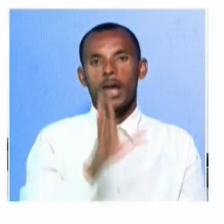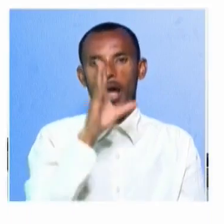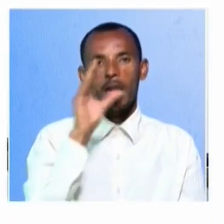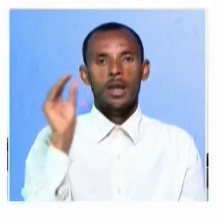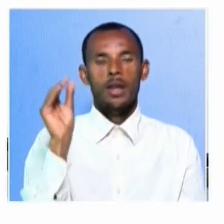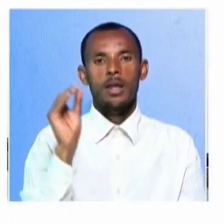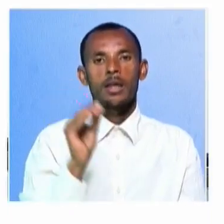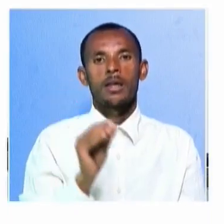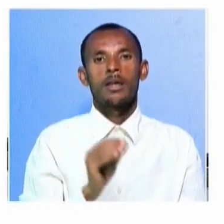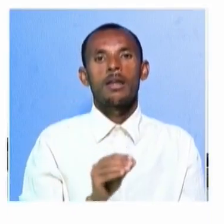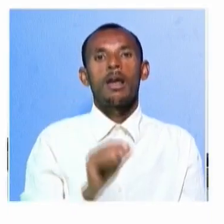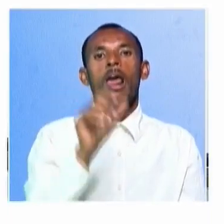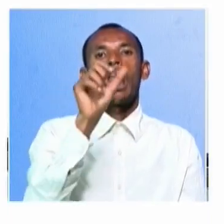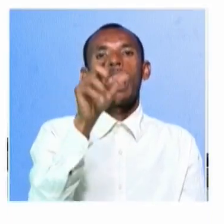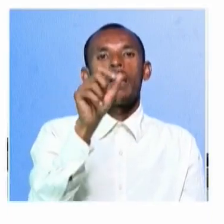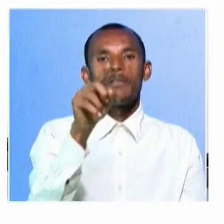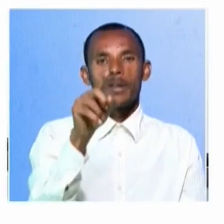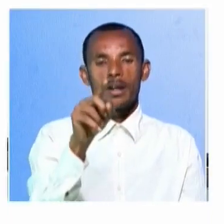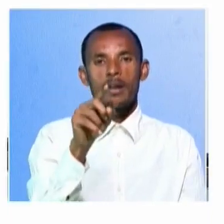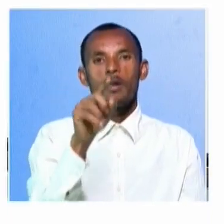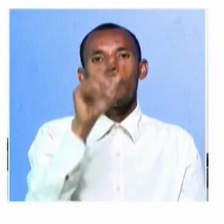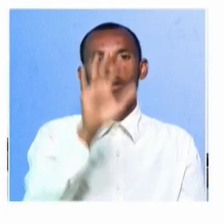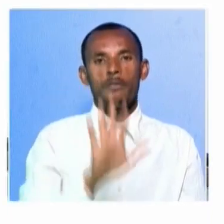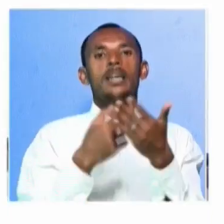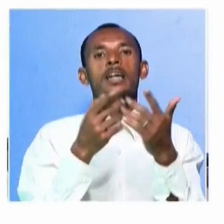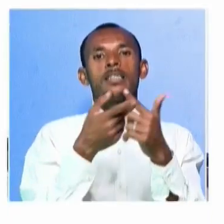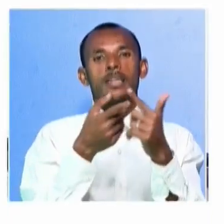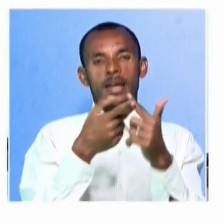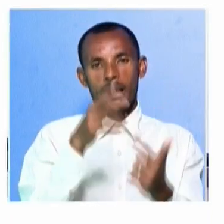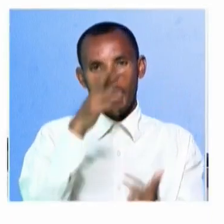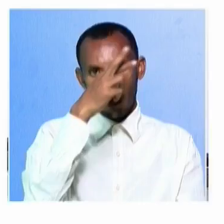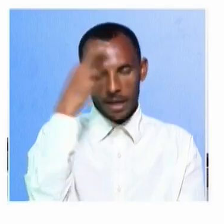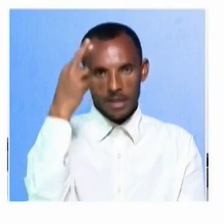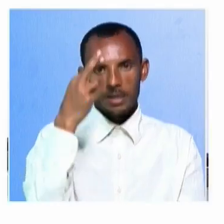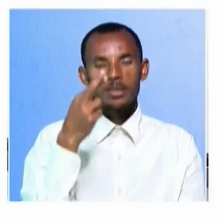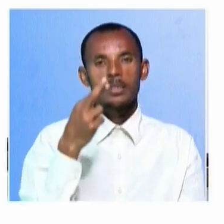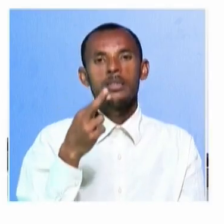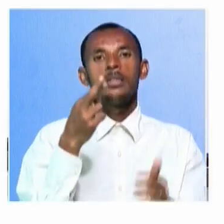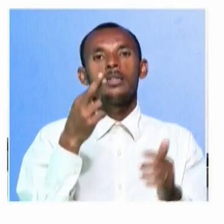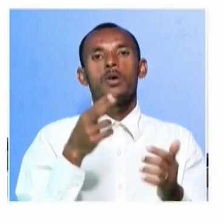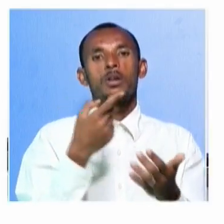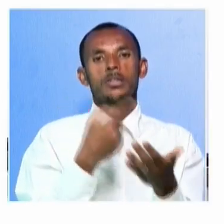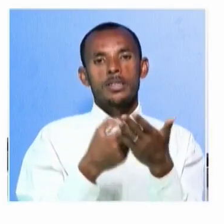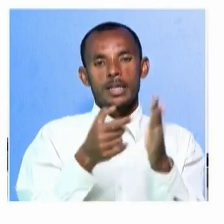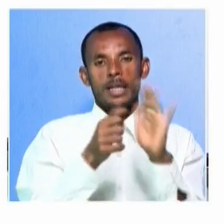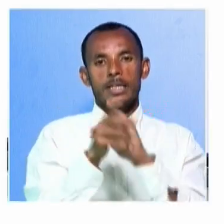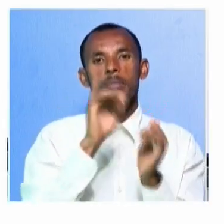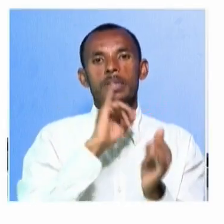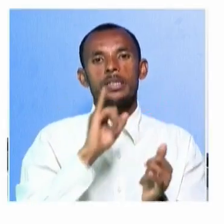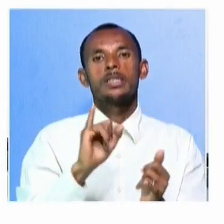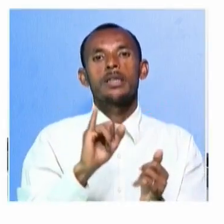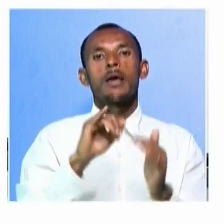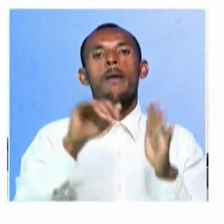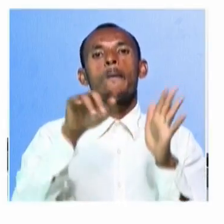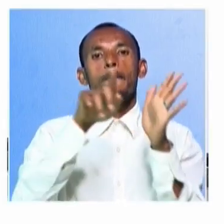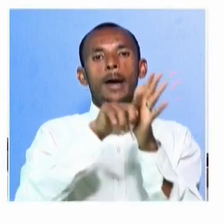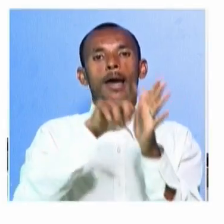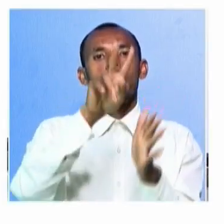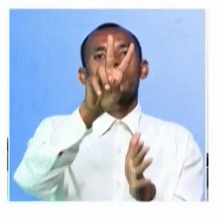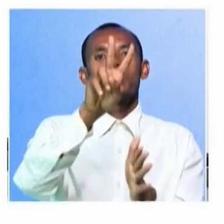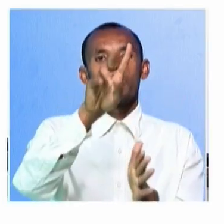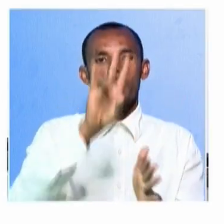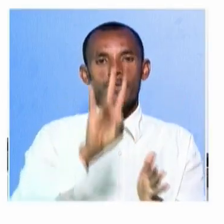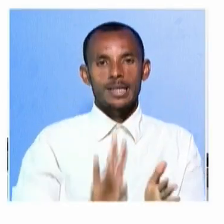and 11 over 5. Or the second example is minus 2 over